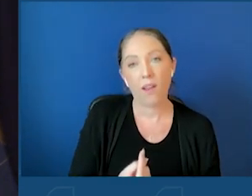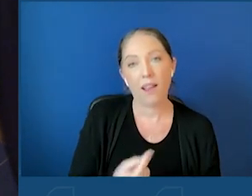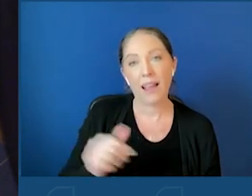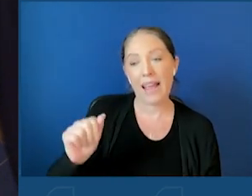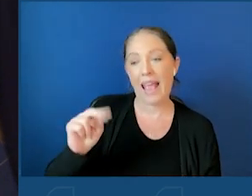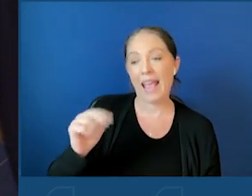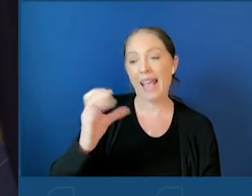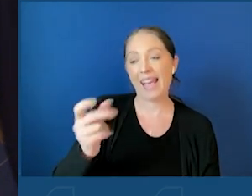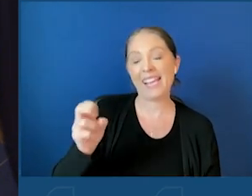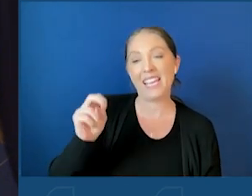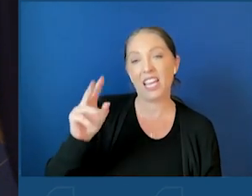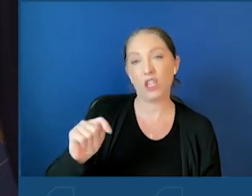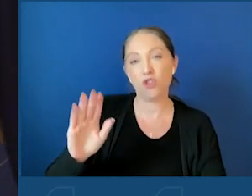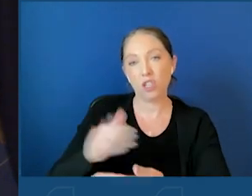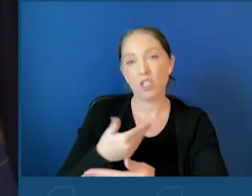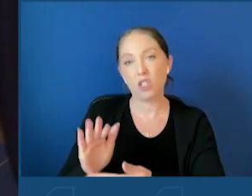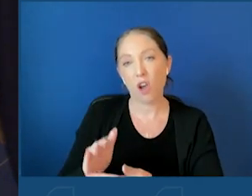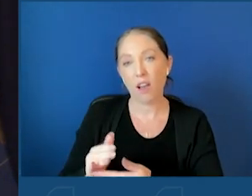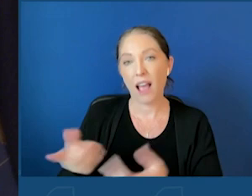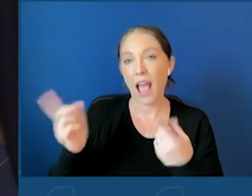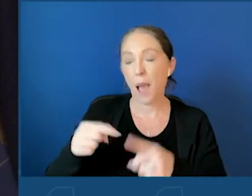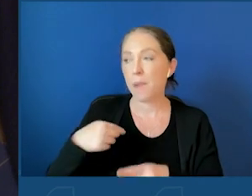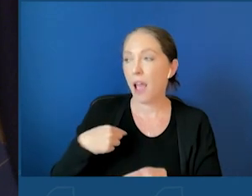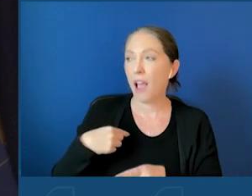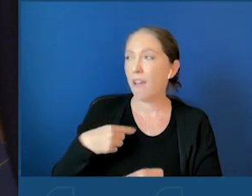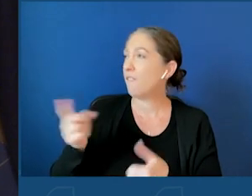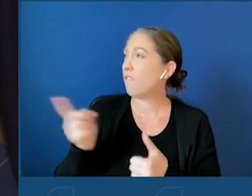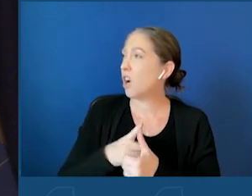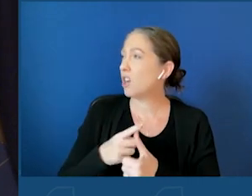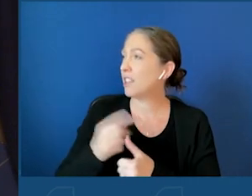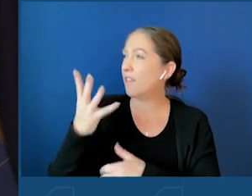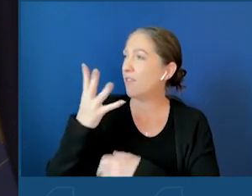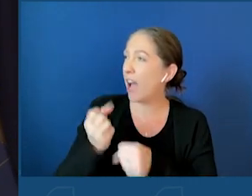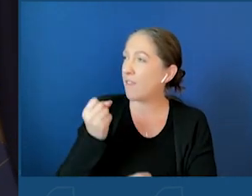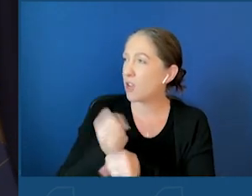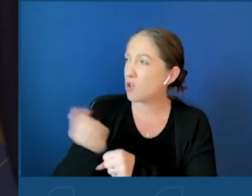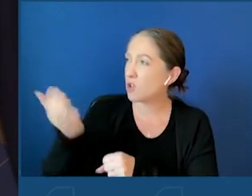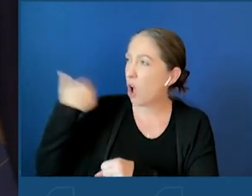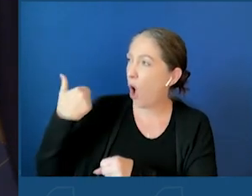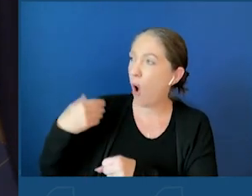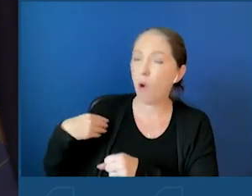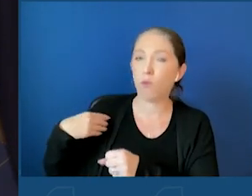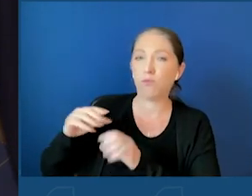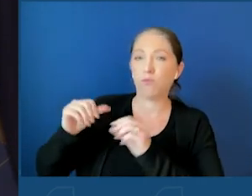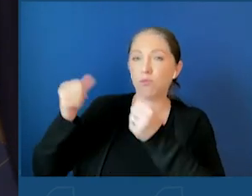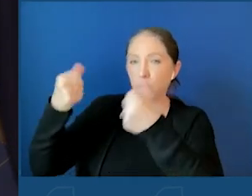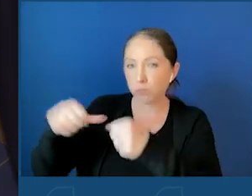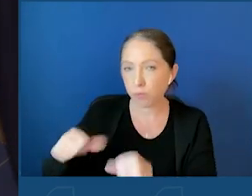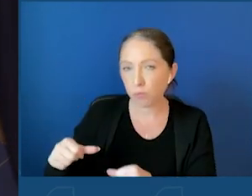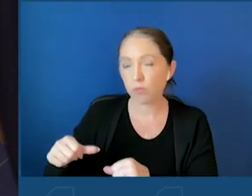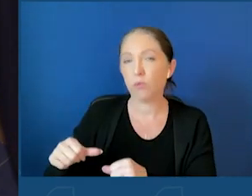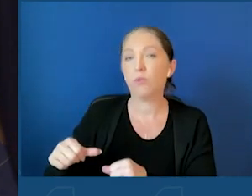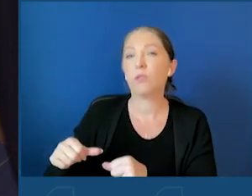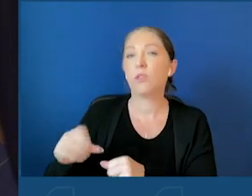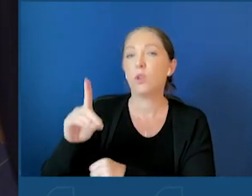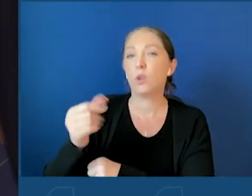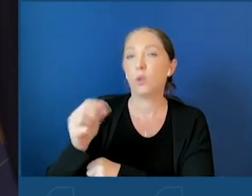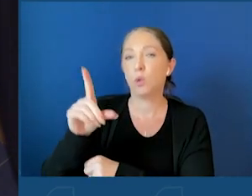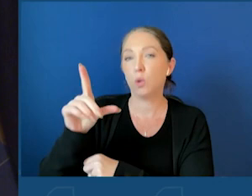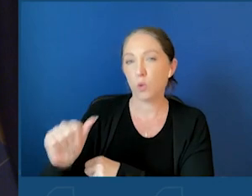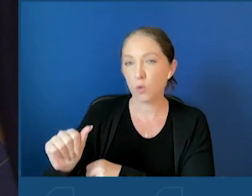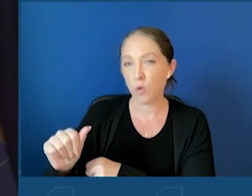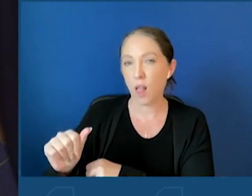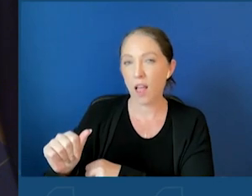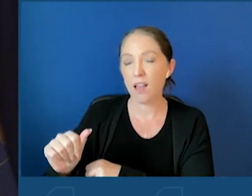when I first put in the doula bill, probably 5-6 years ago, brought me in a room, Chantel,